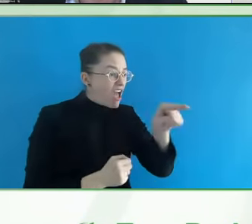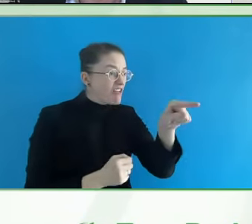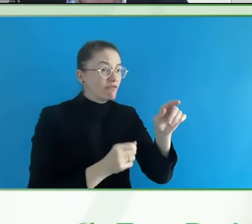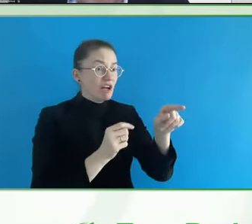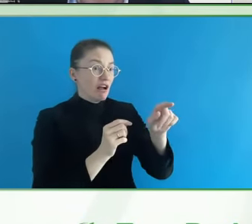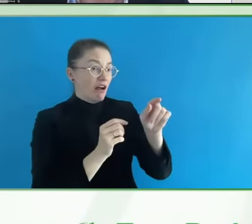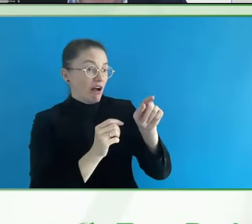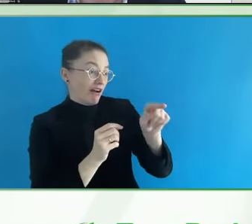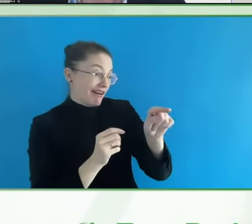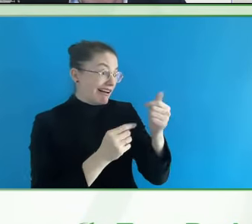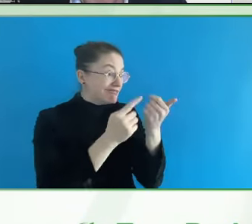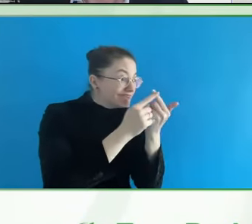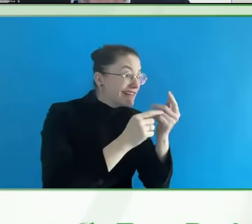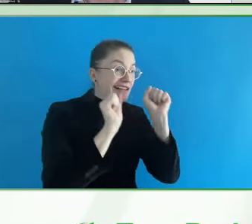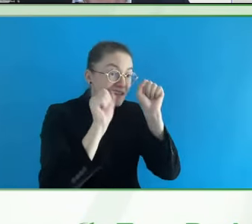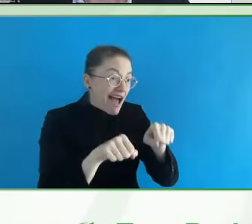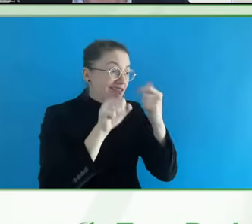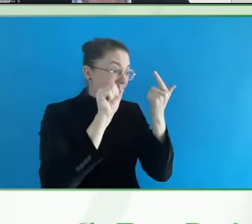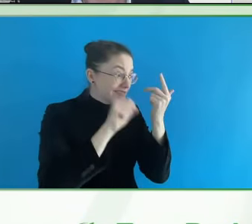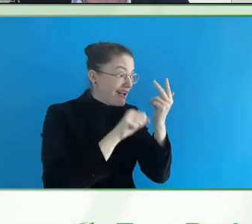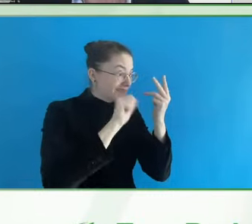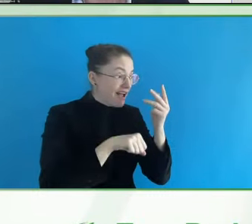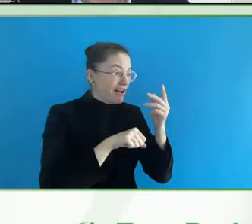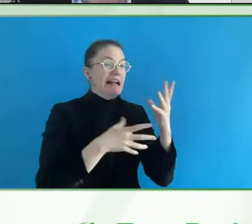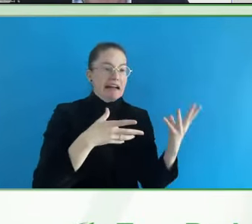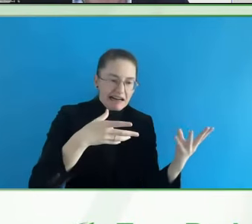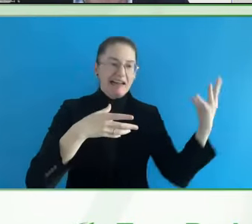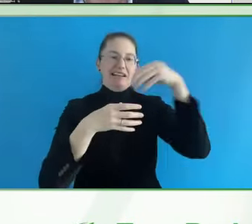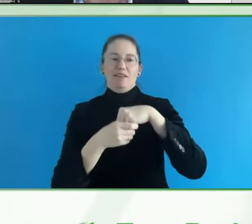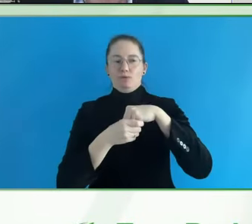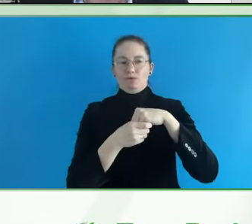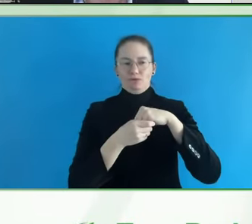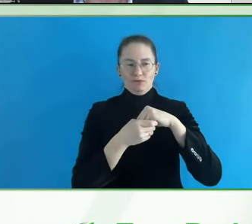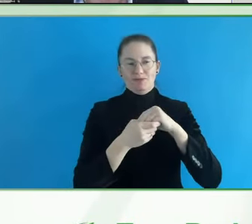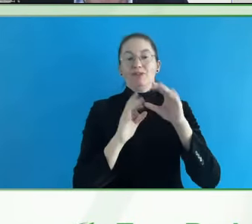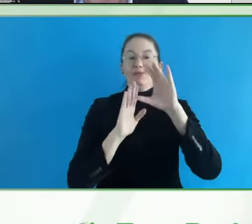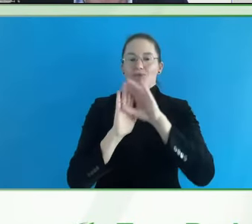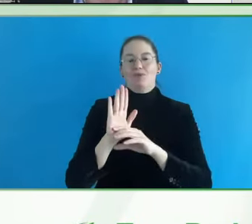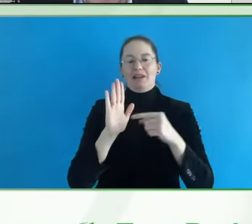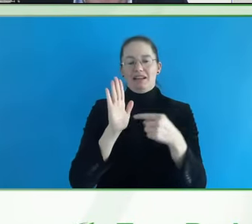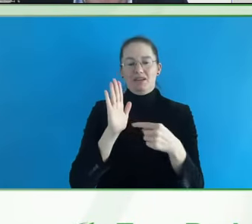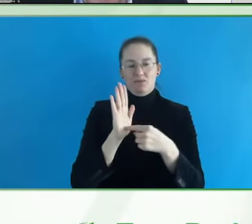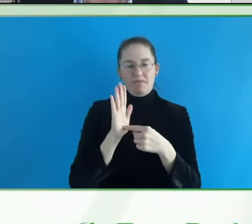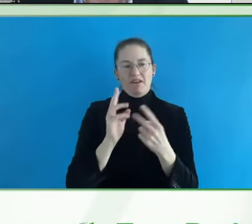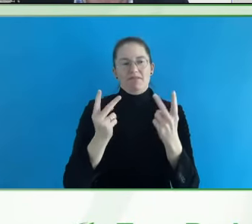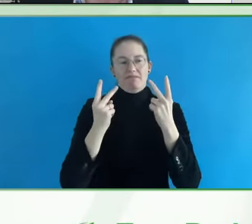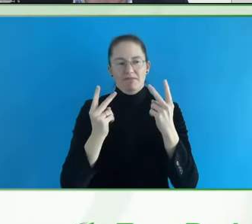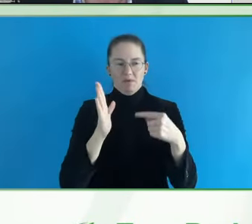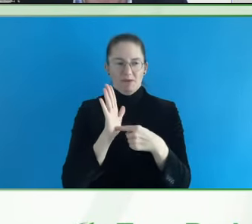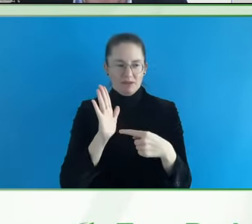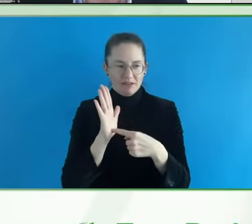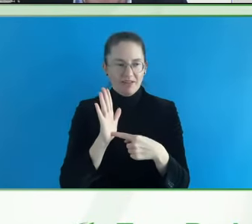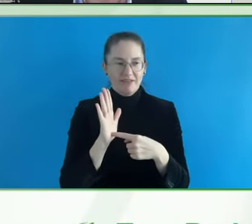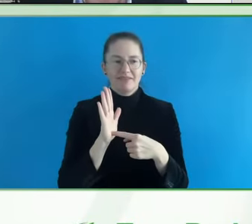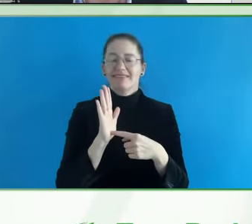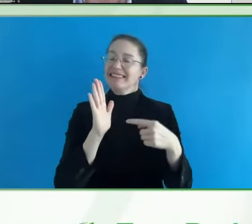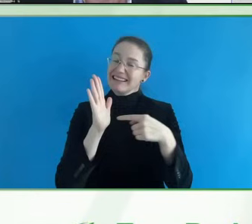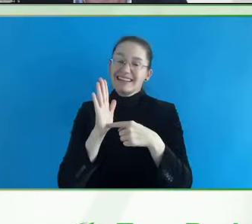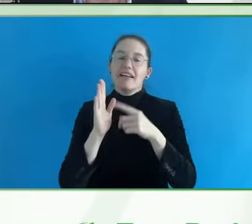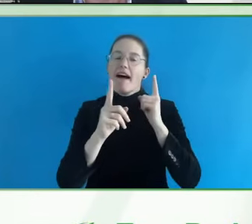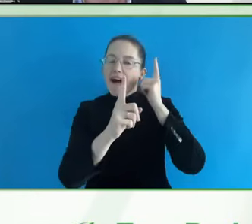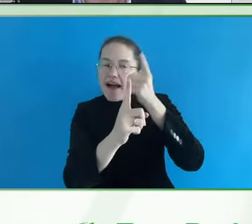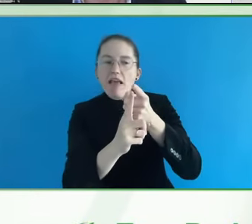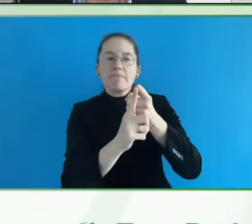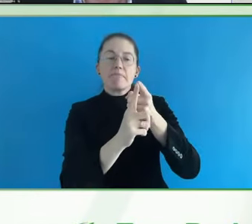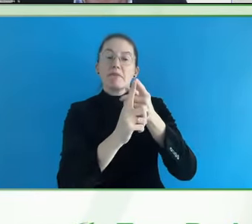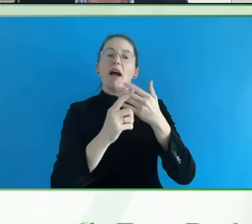wording means that greater access can be generated for the student with learning difficulties.